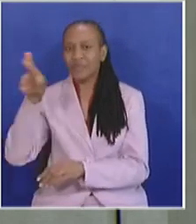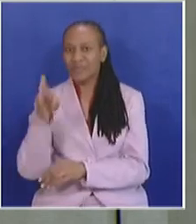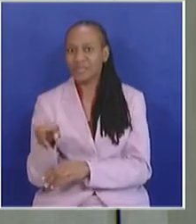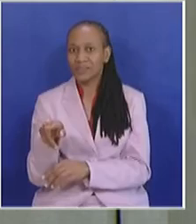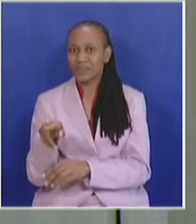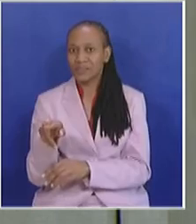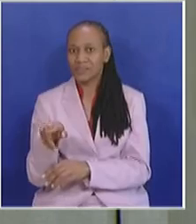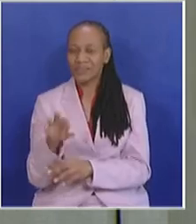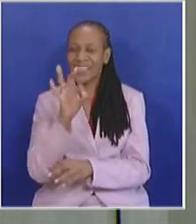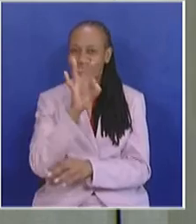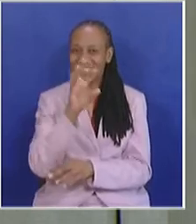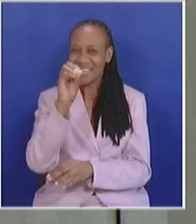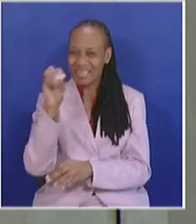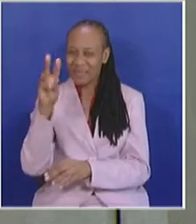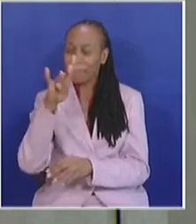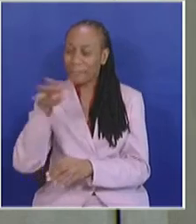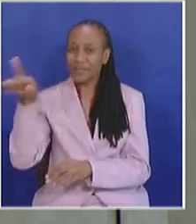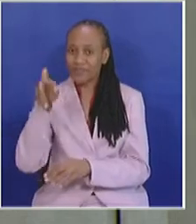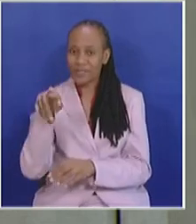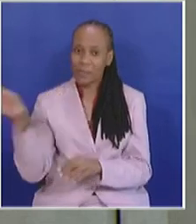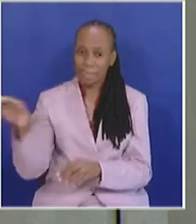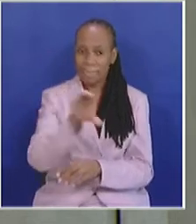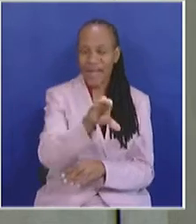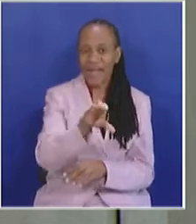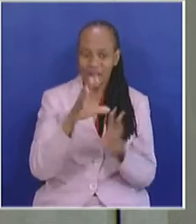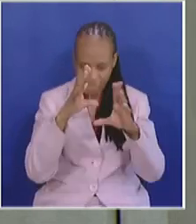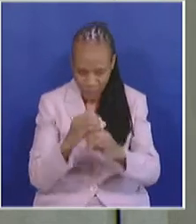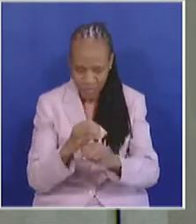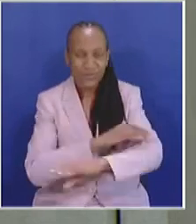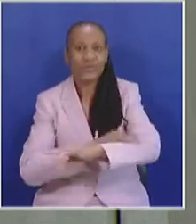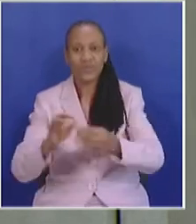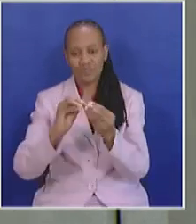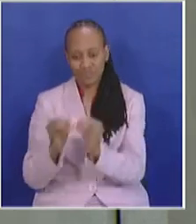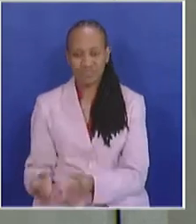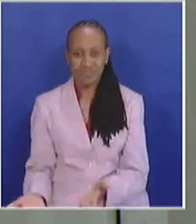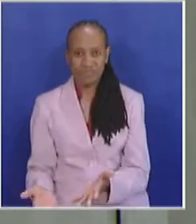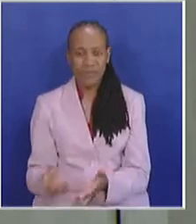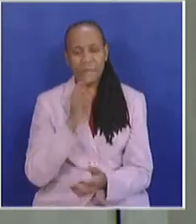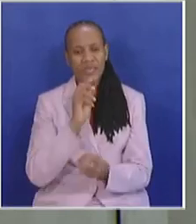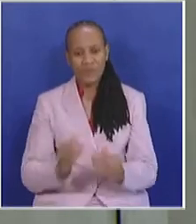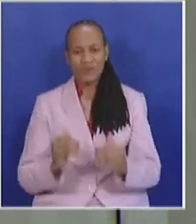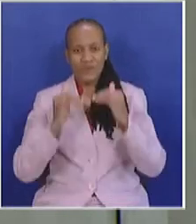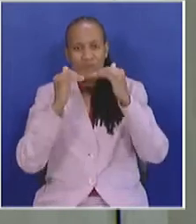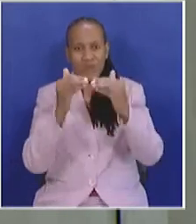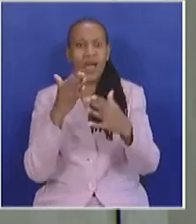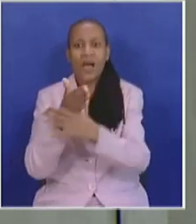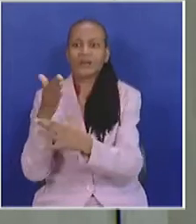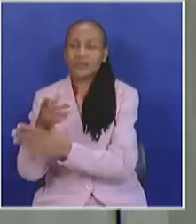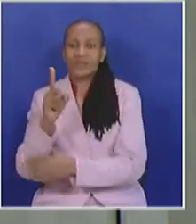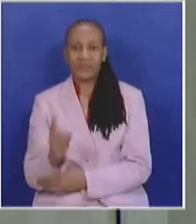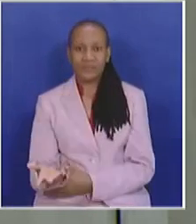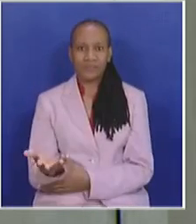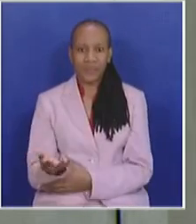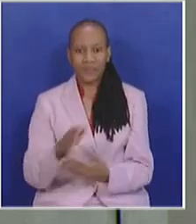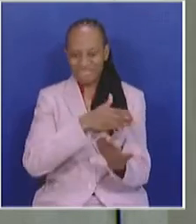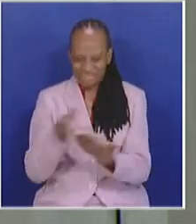billion rand has been invested on South Africa's road infrastructure. This has improved accessibility and helped to